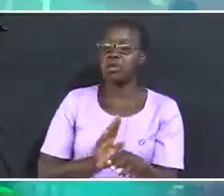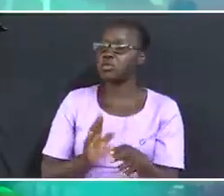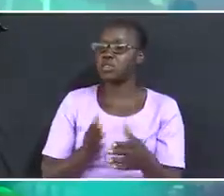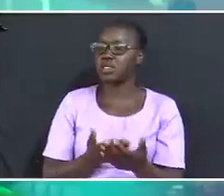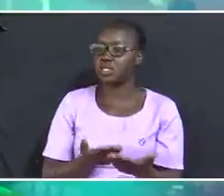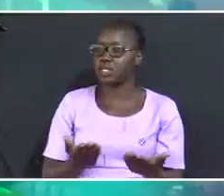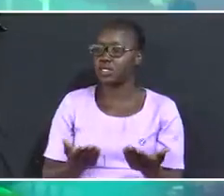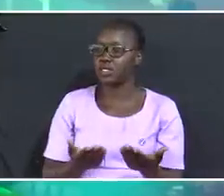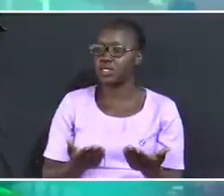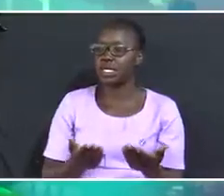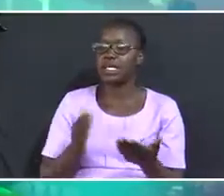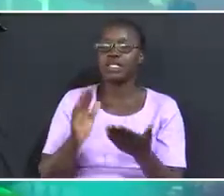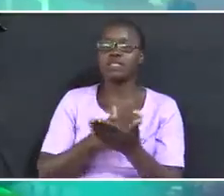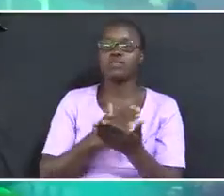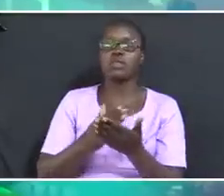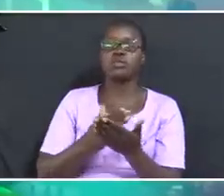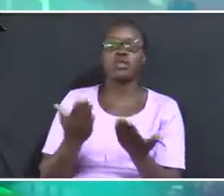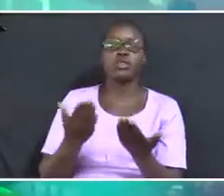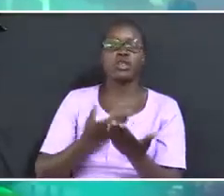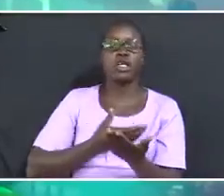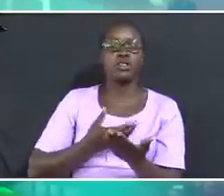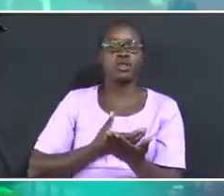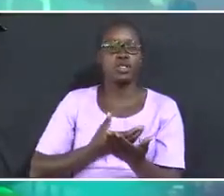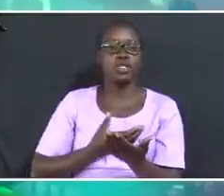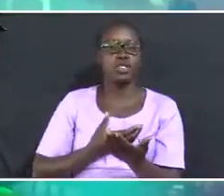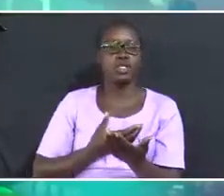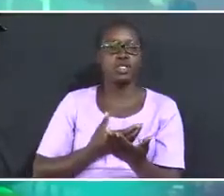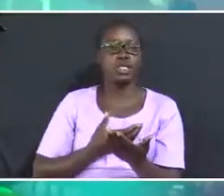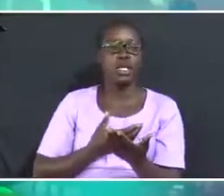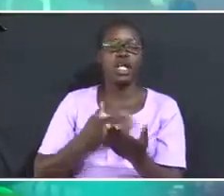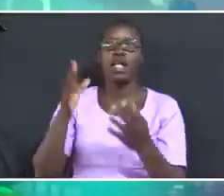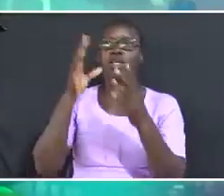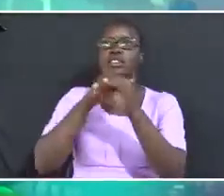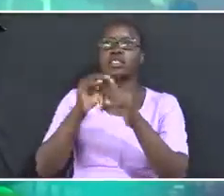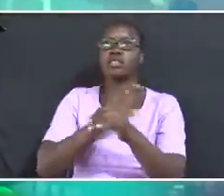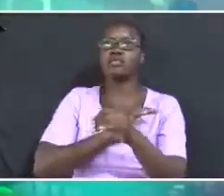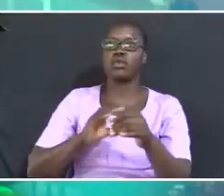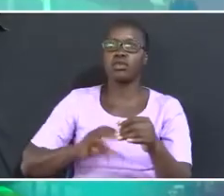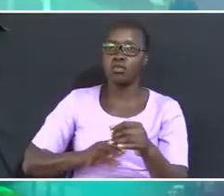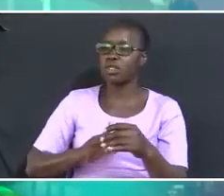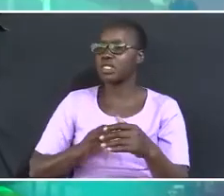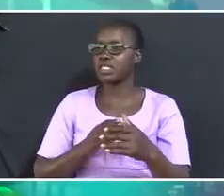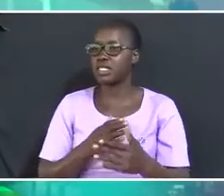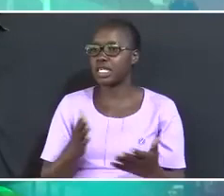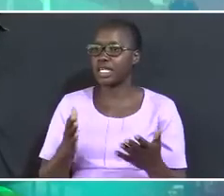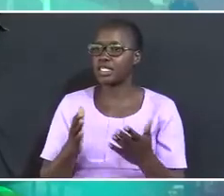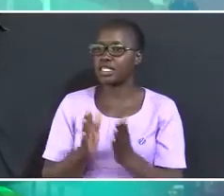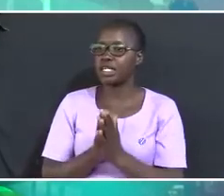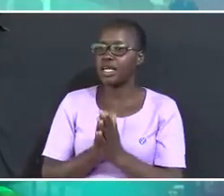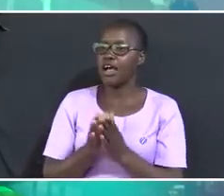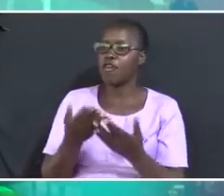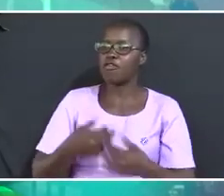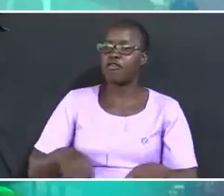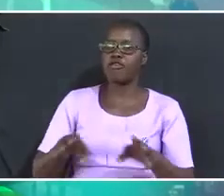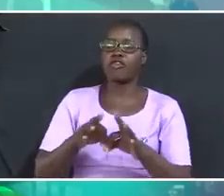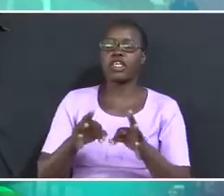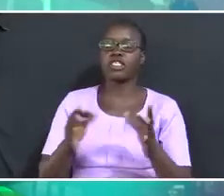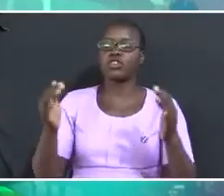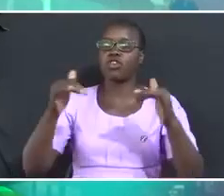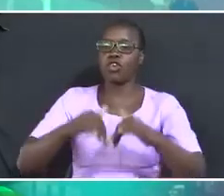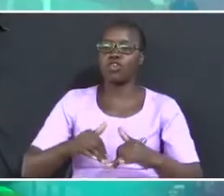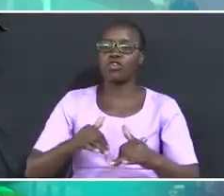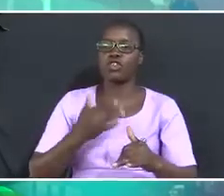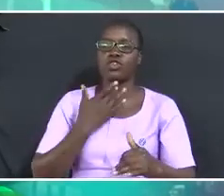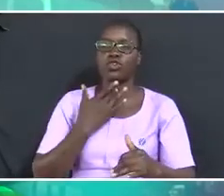our departmental councils, our executive committees of fields and conferences and union and division, the